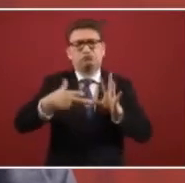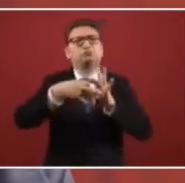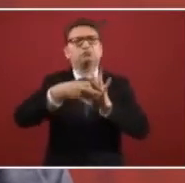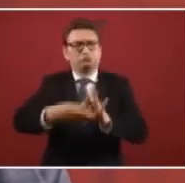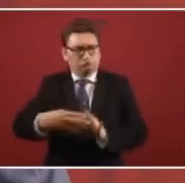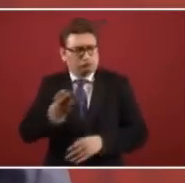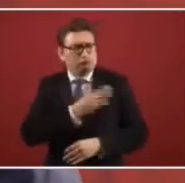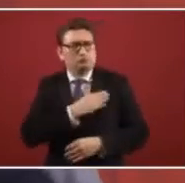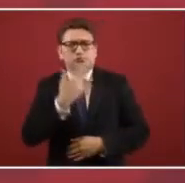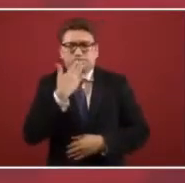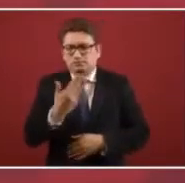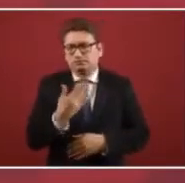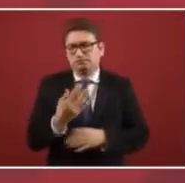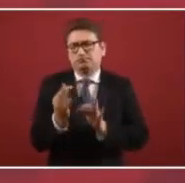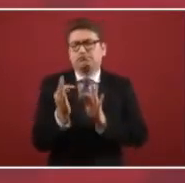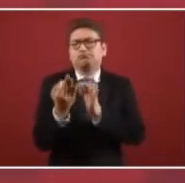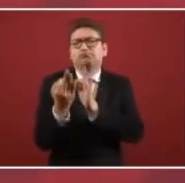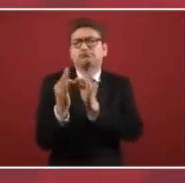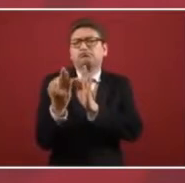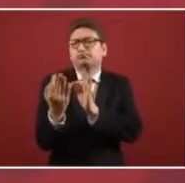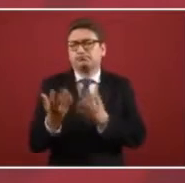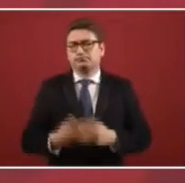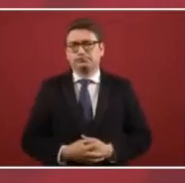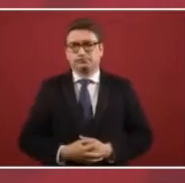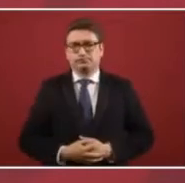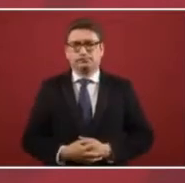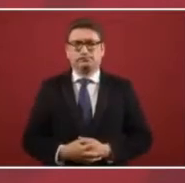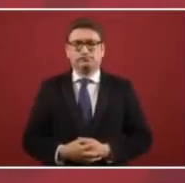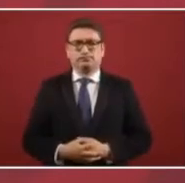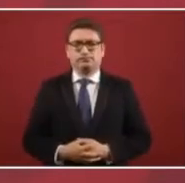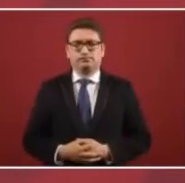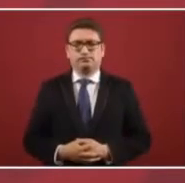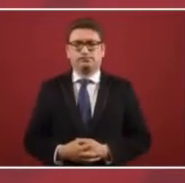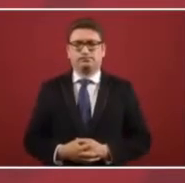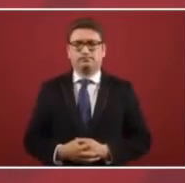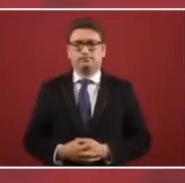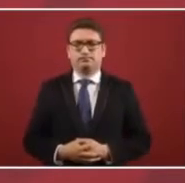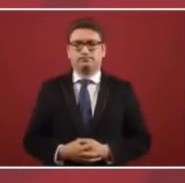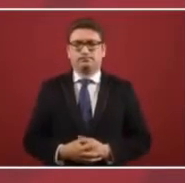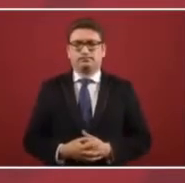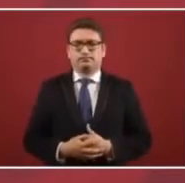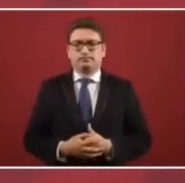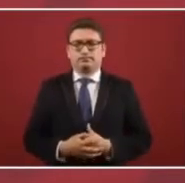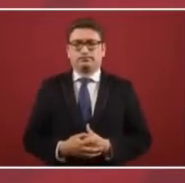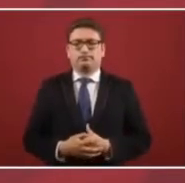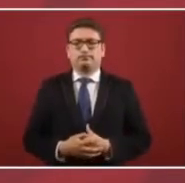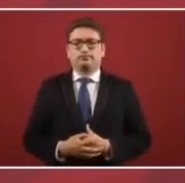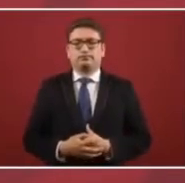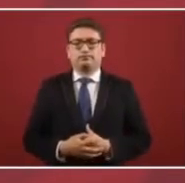relationship with the United States, a good neighborly relationship.